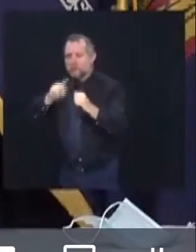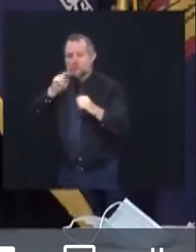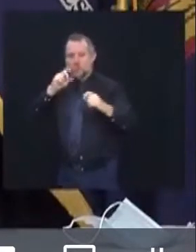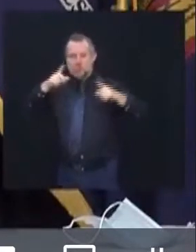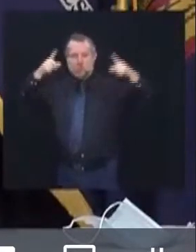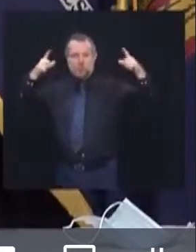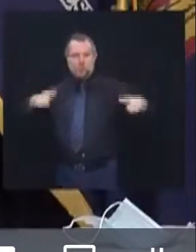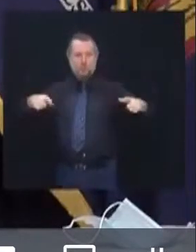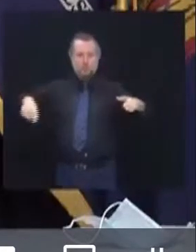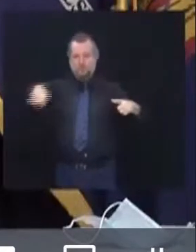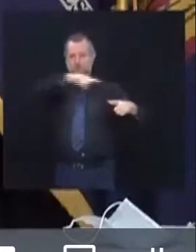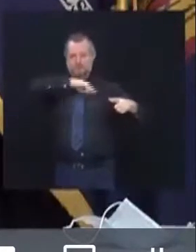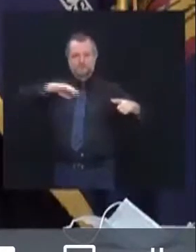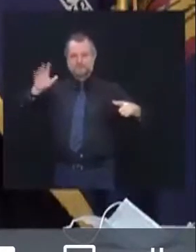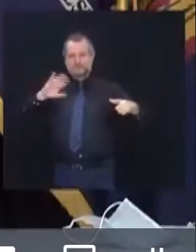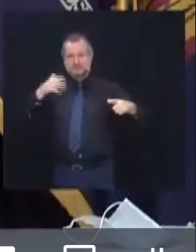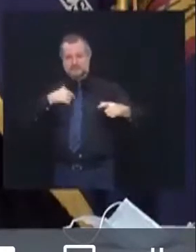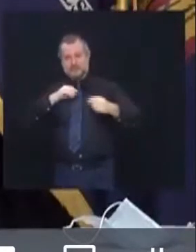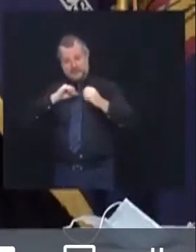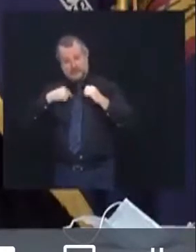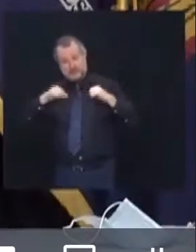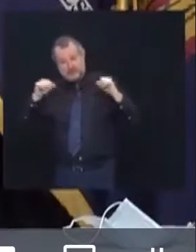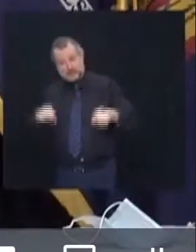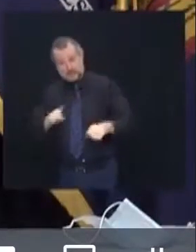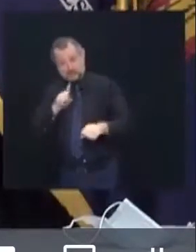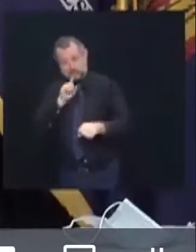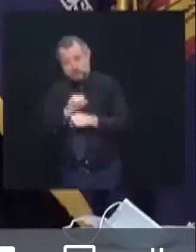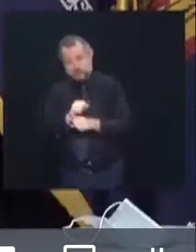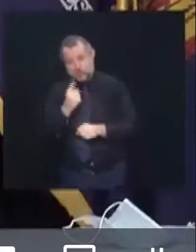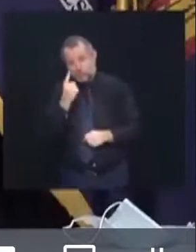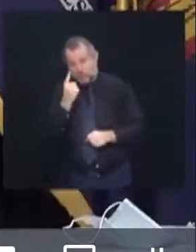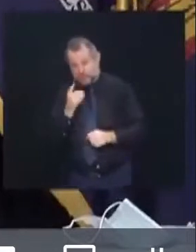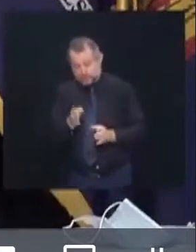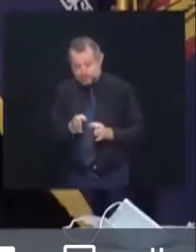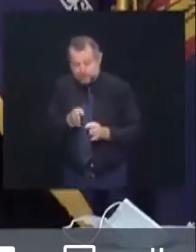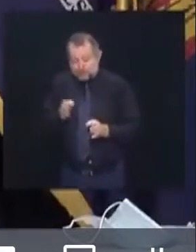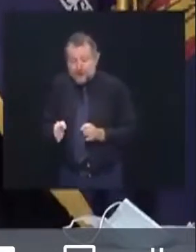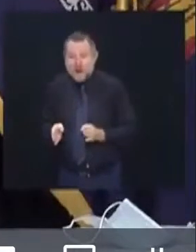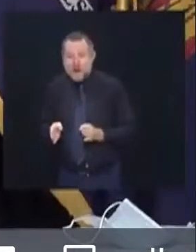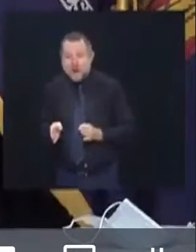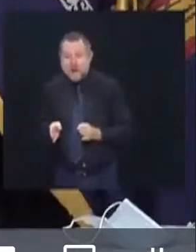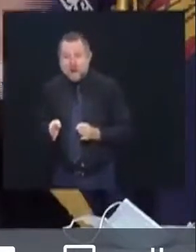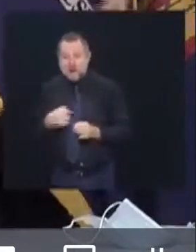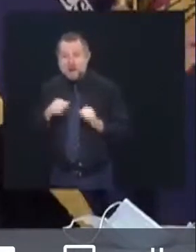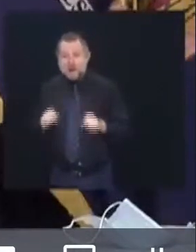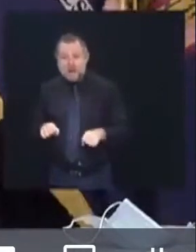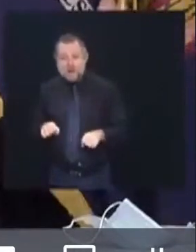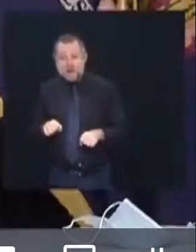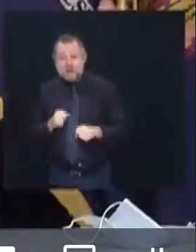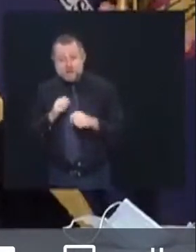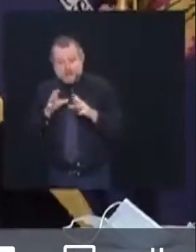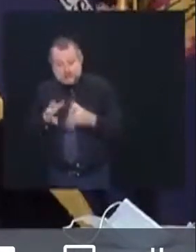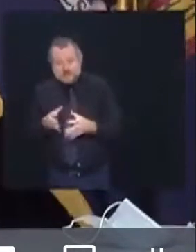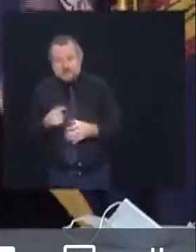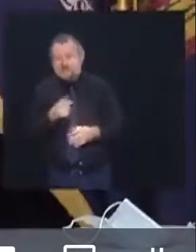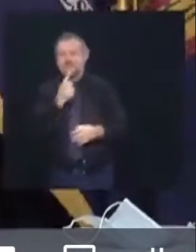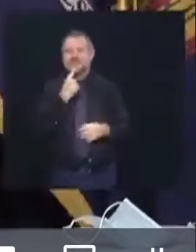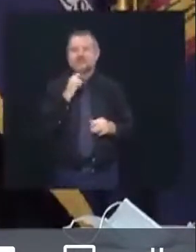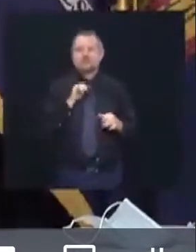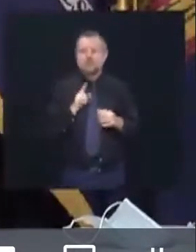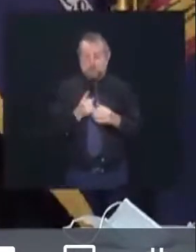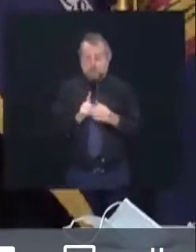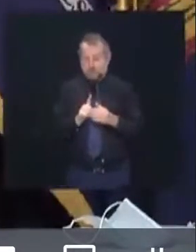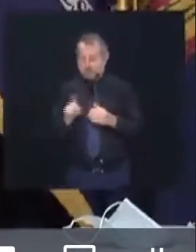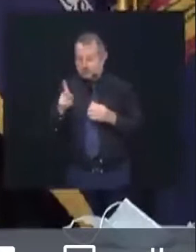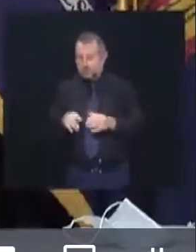would work. In other words, you could do a block, but a block is meaningless, right? You walk blocks this way, blocks this